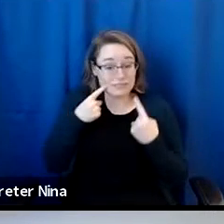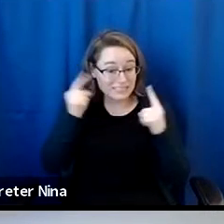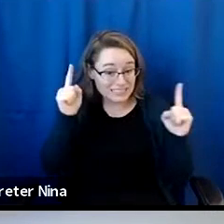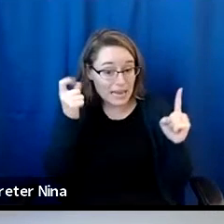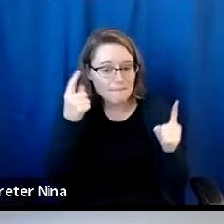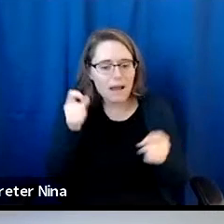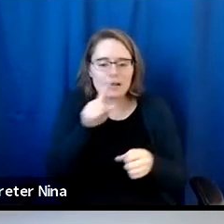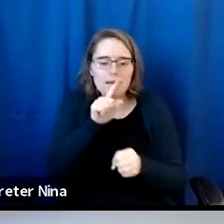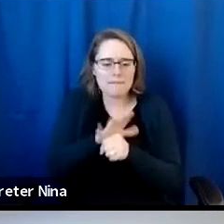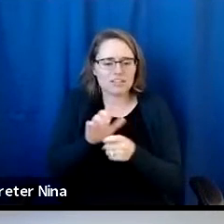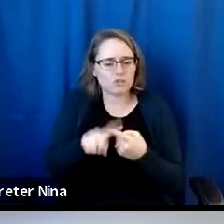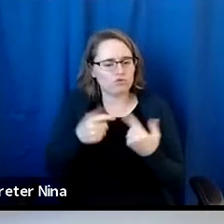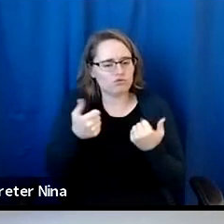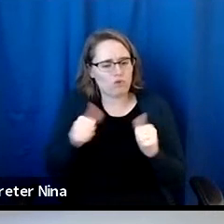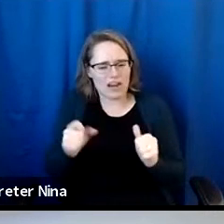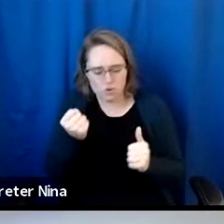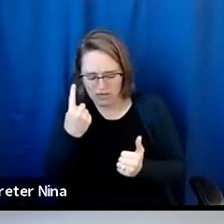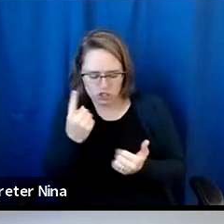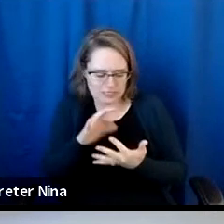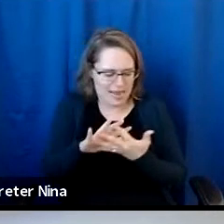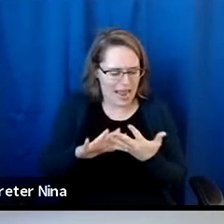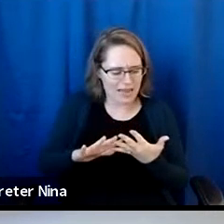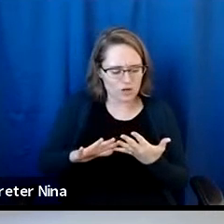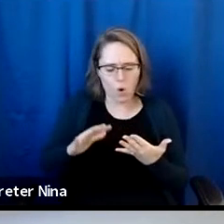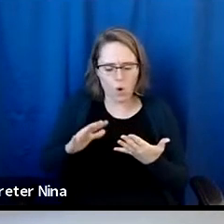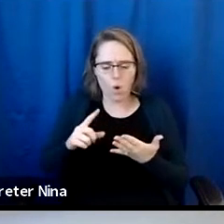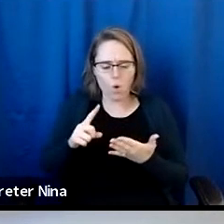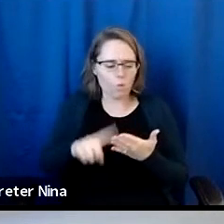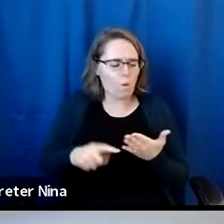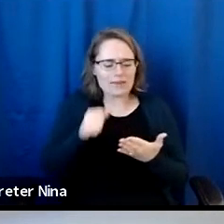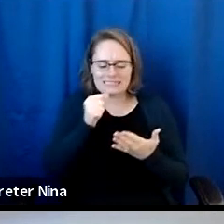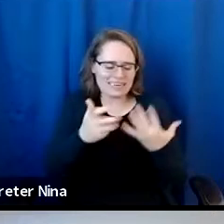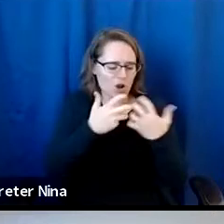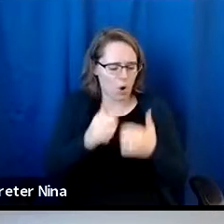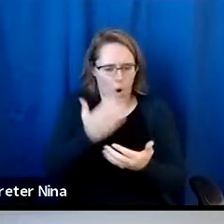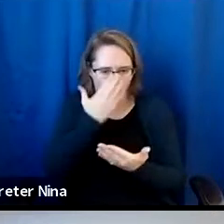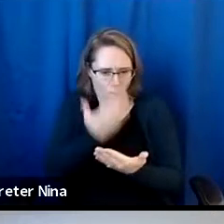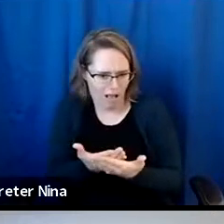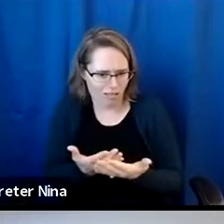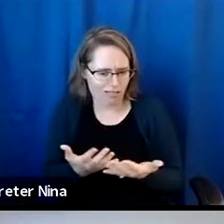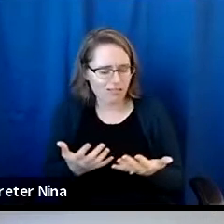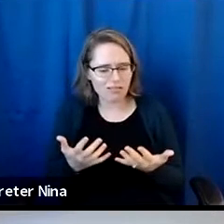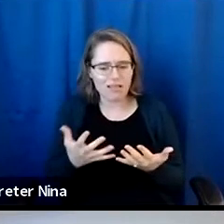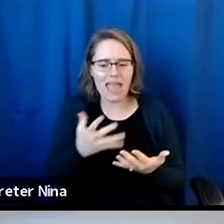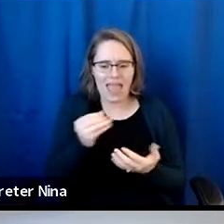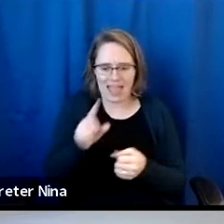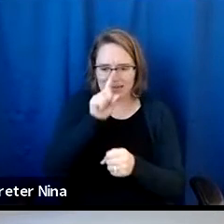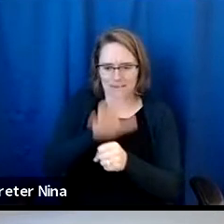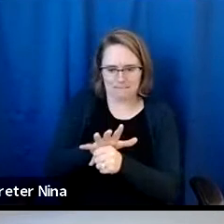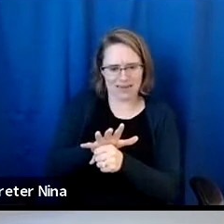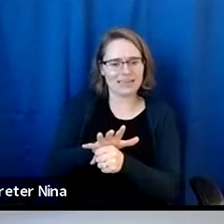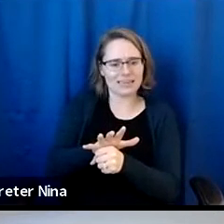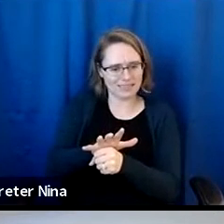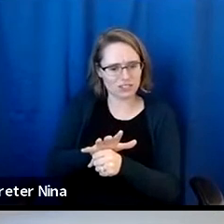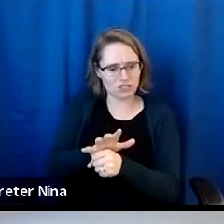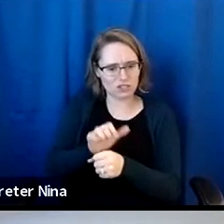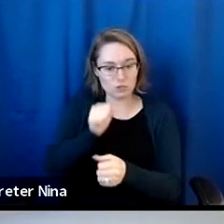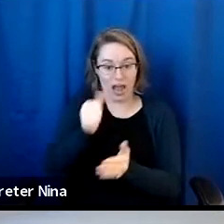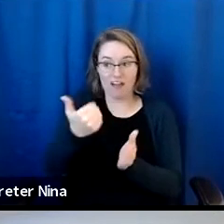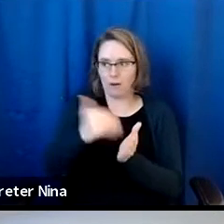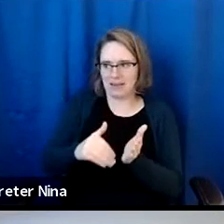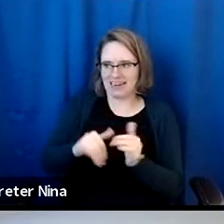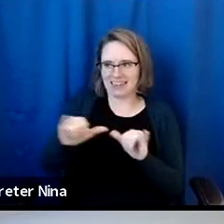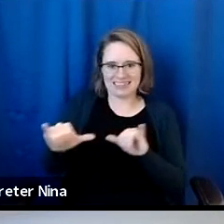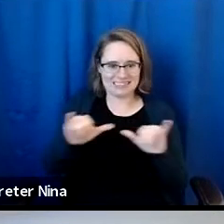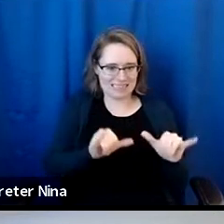trying to understand what was it that didn't go as like I would have wanted it to go, and being committed to, right, not repeating the same